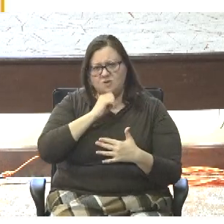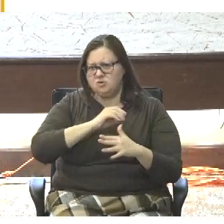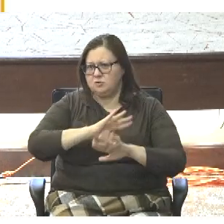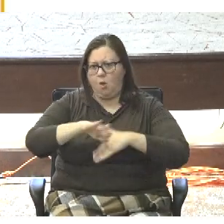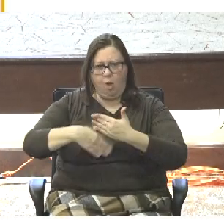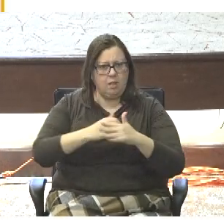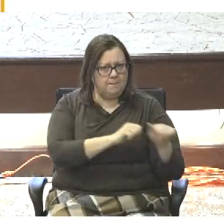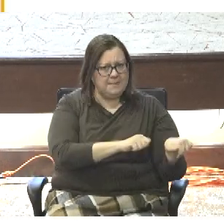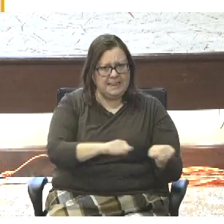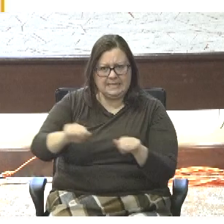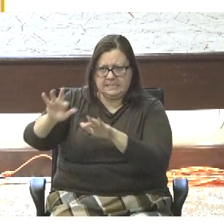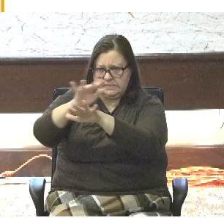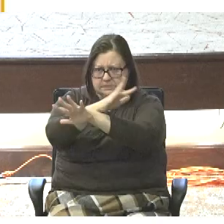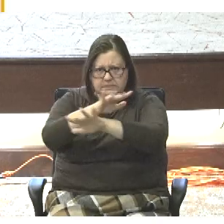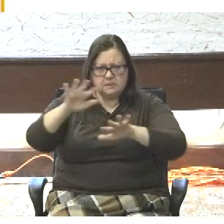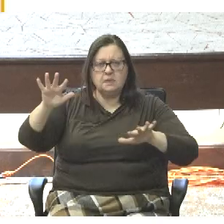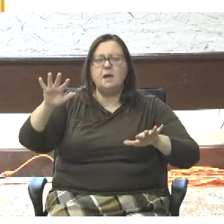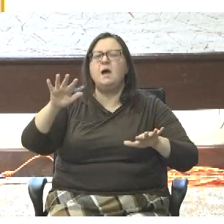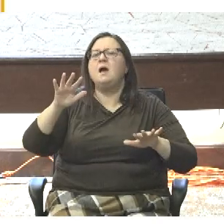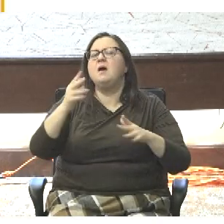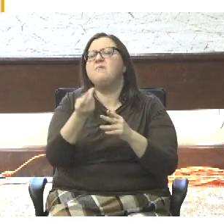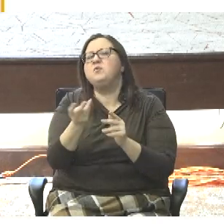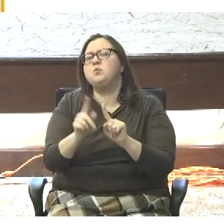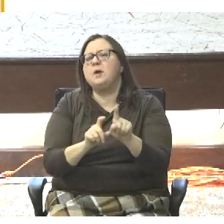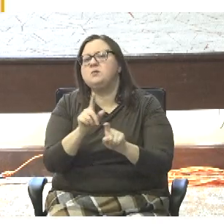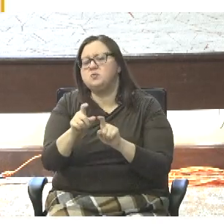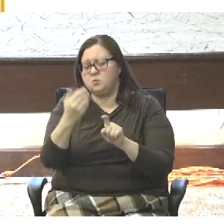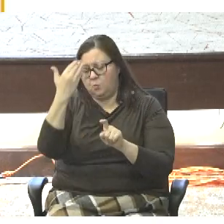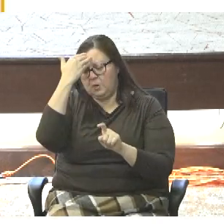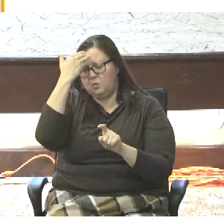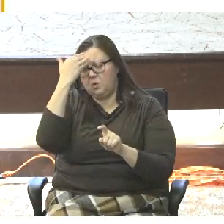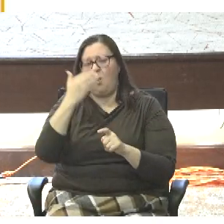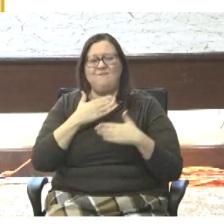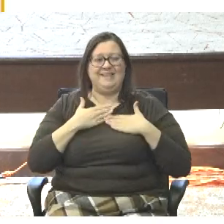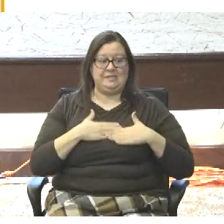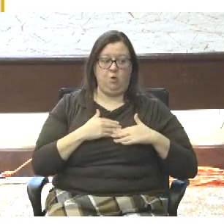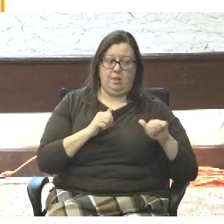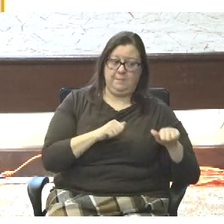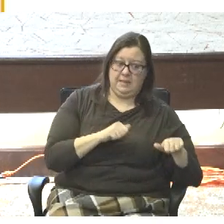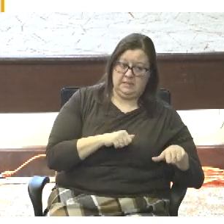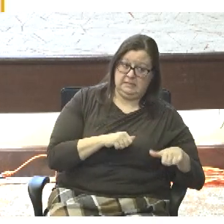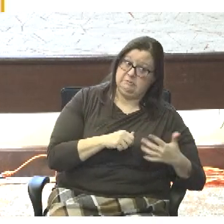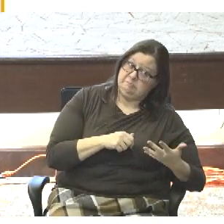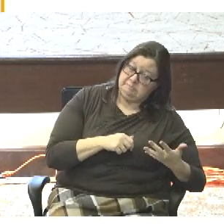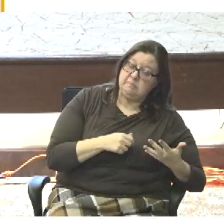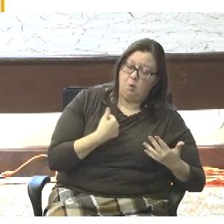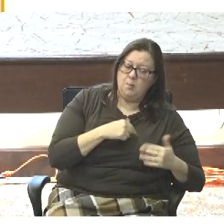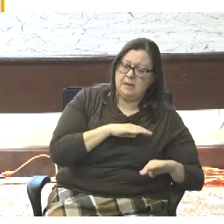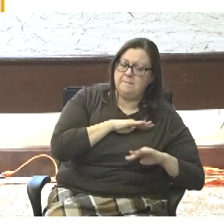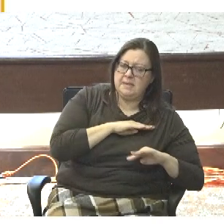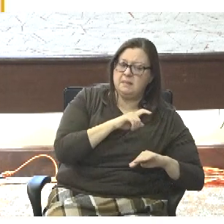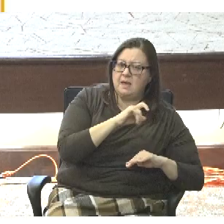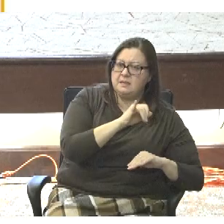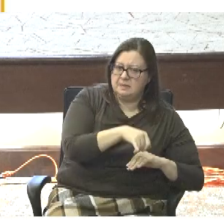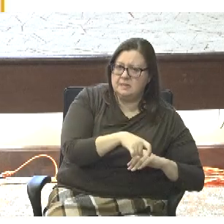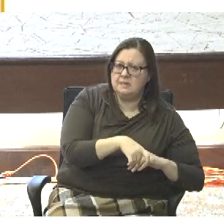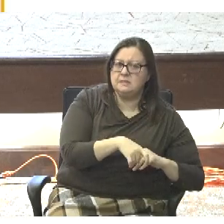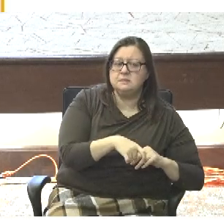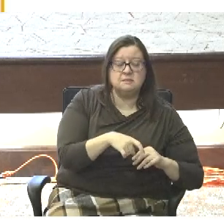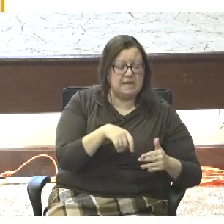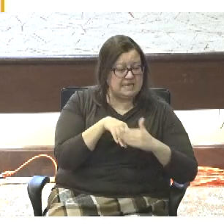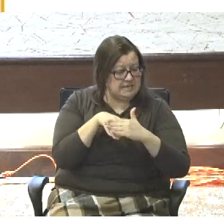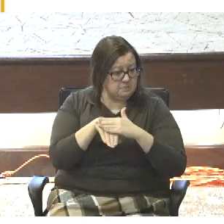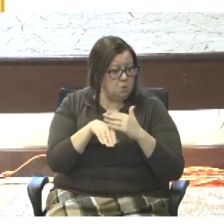dove into are a couple key questions. We know there are physical abilities that we want to be able to meet and be able to have